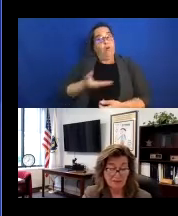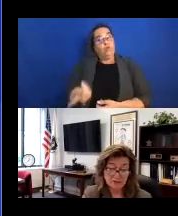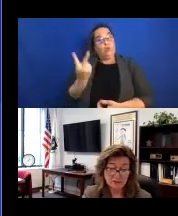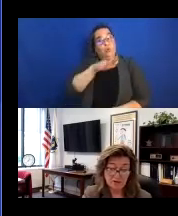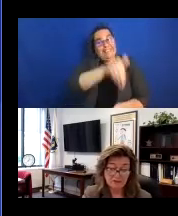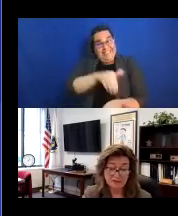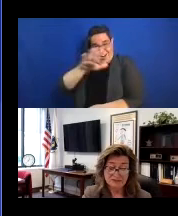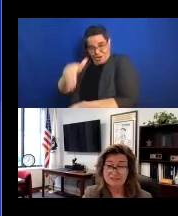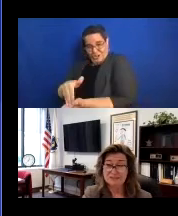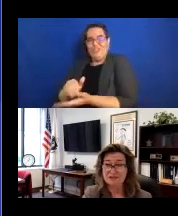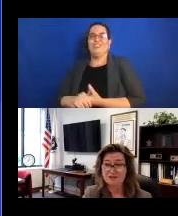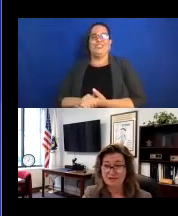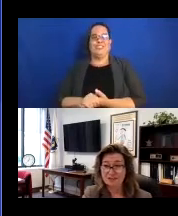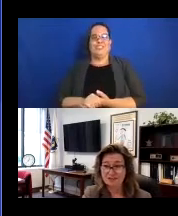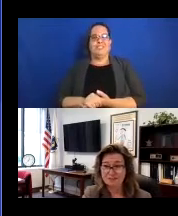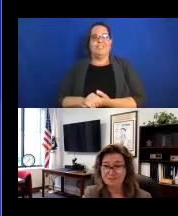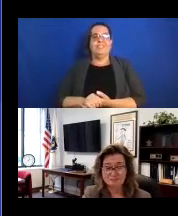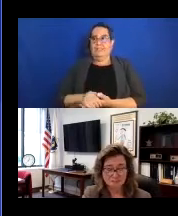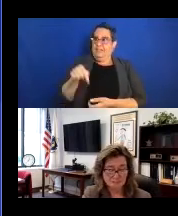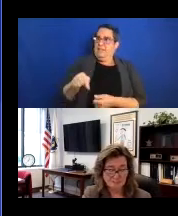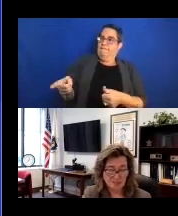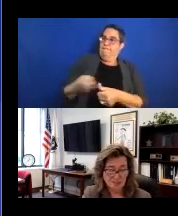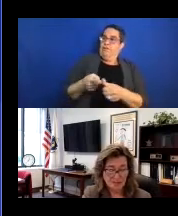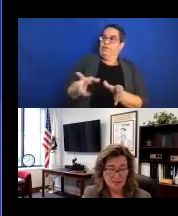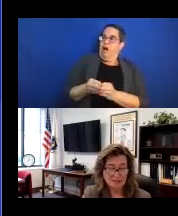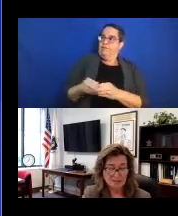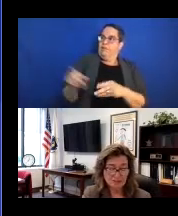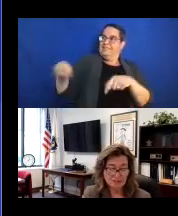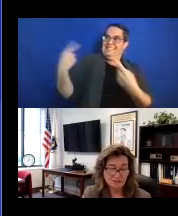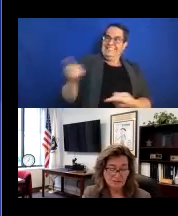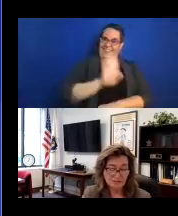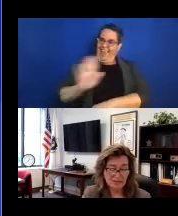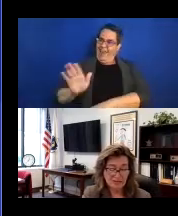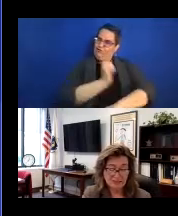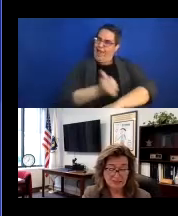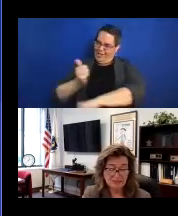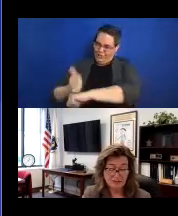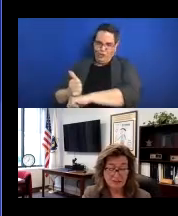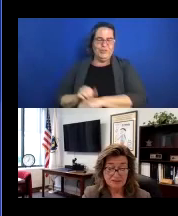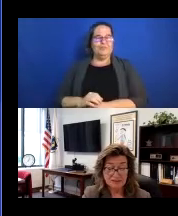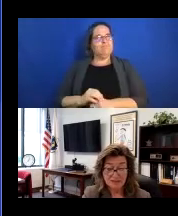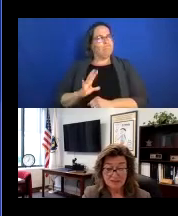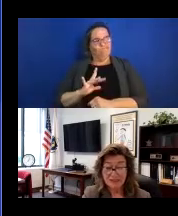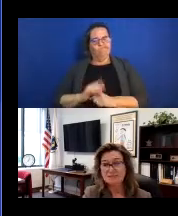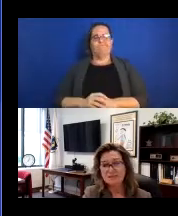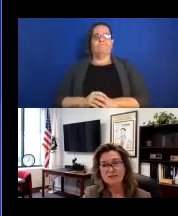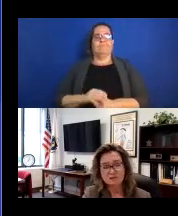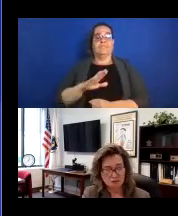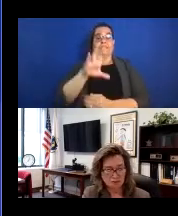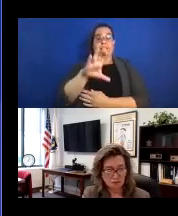in the first conference since their creation. The Center for Excellence for Systemic